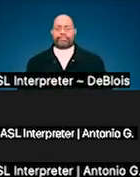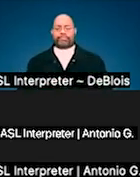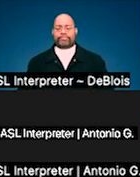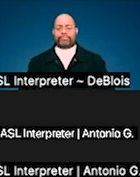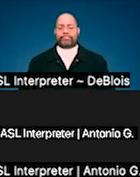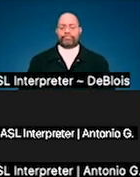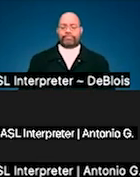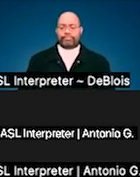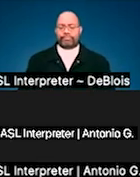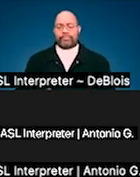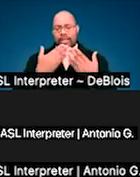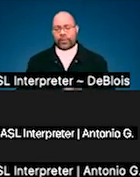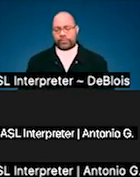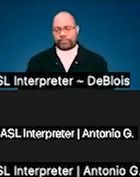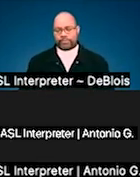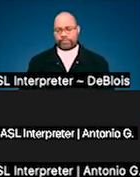Thank you.